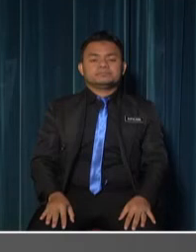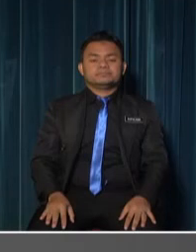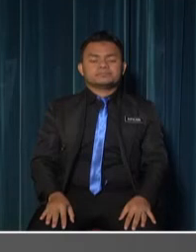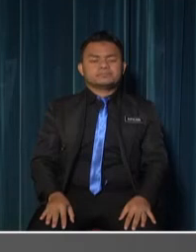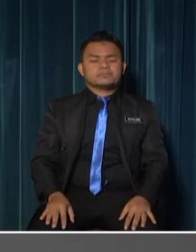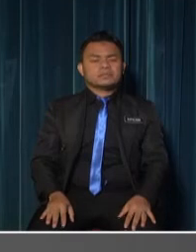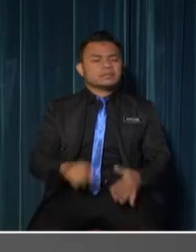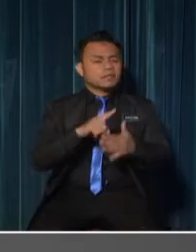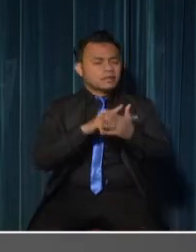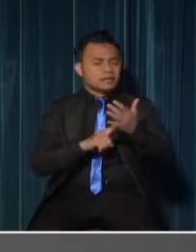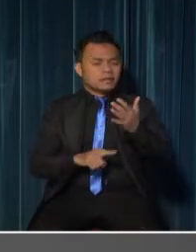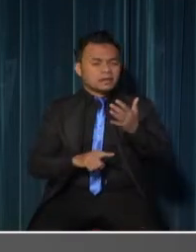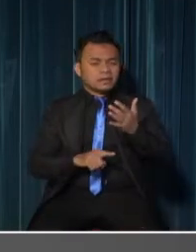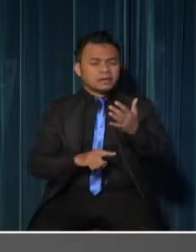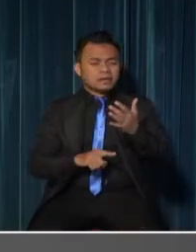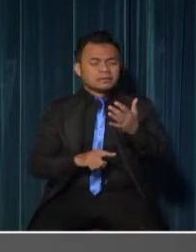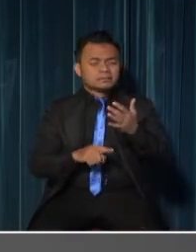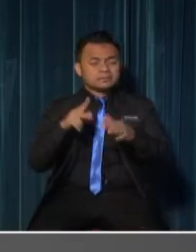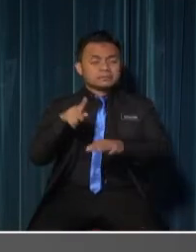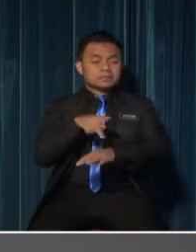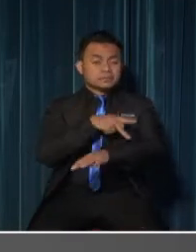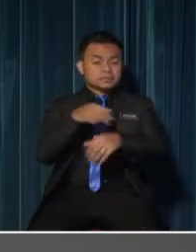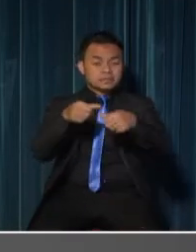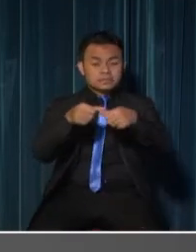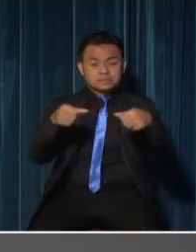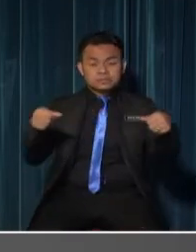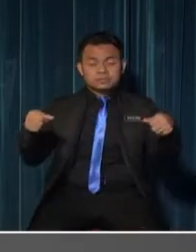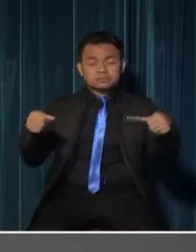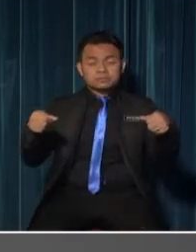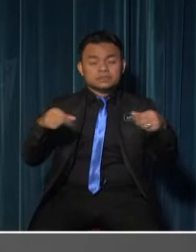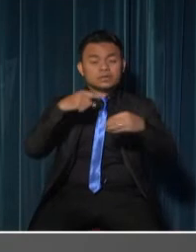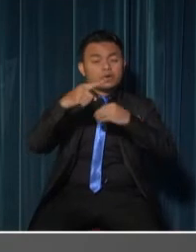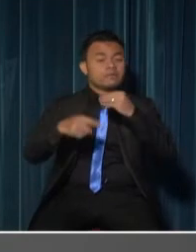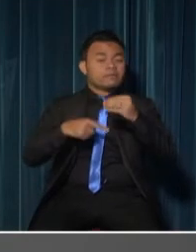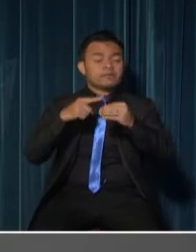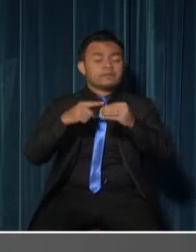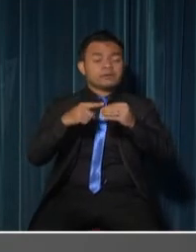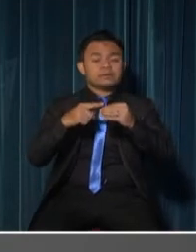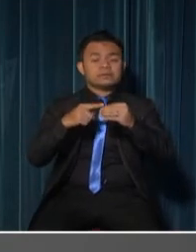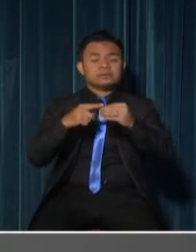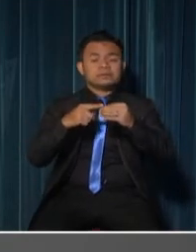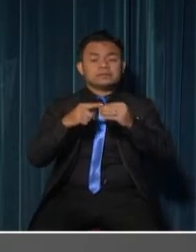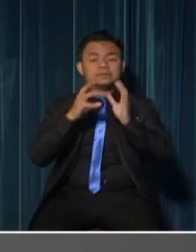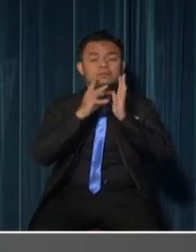What does the length of the strips in the orrery model represent?